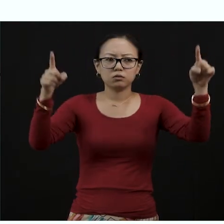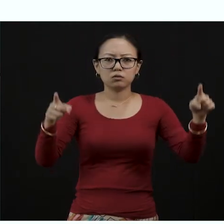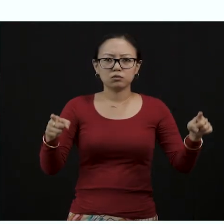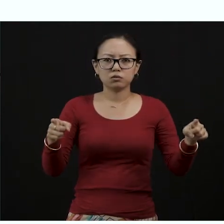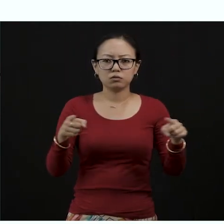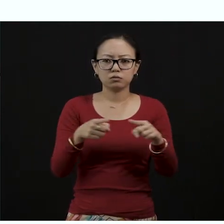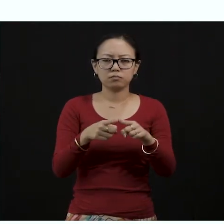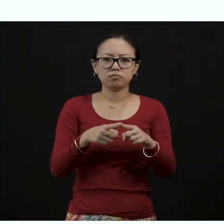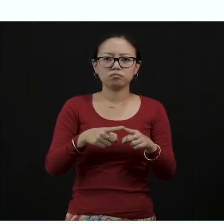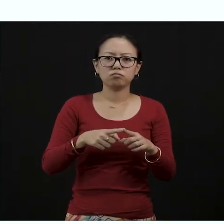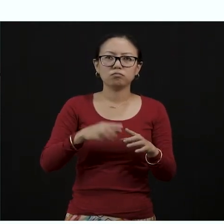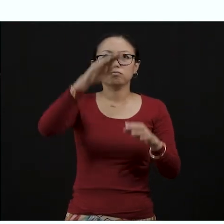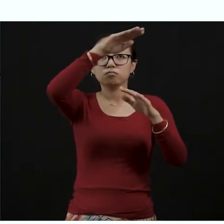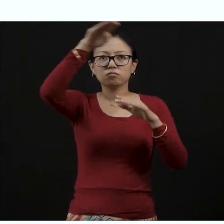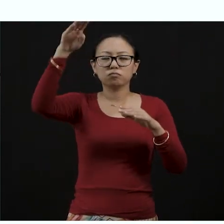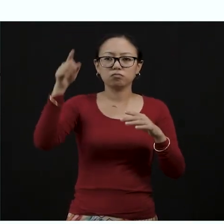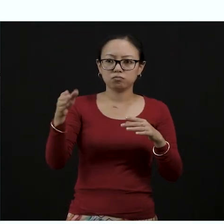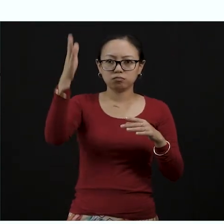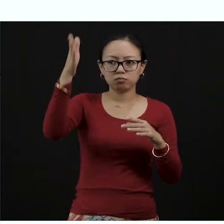same length. All the four have the same length.